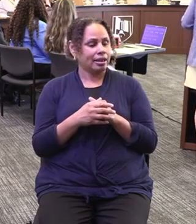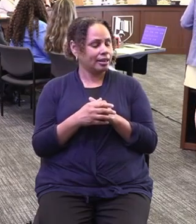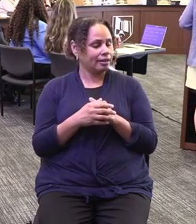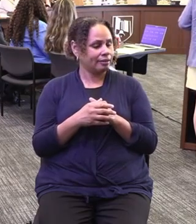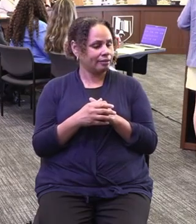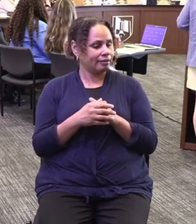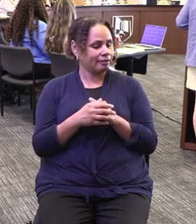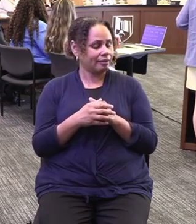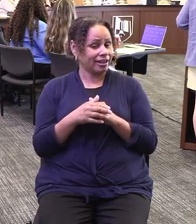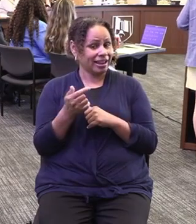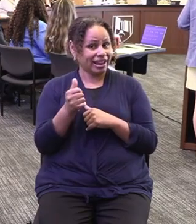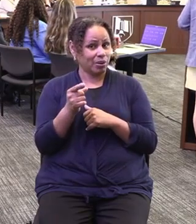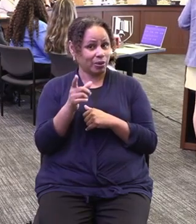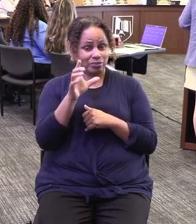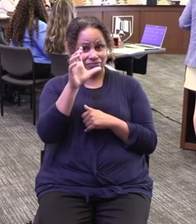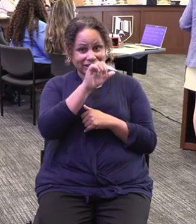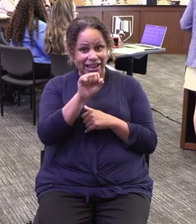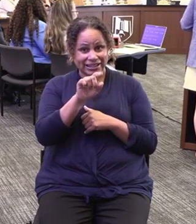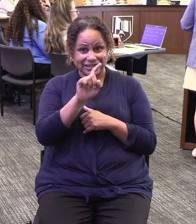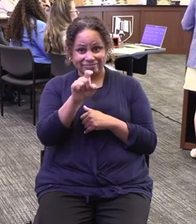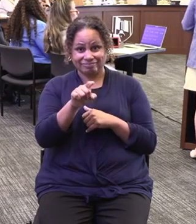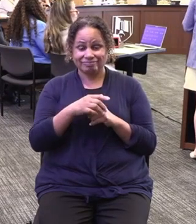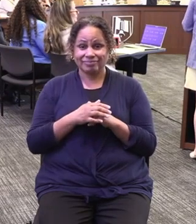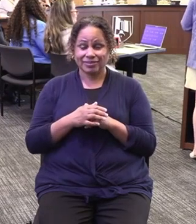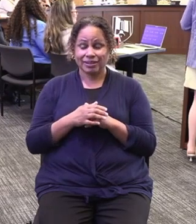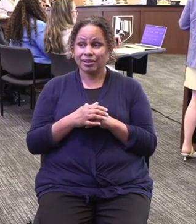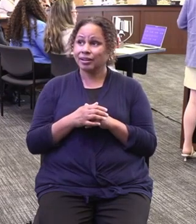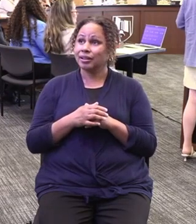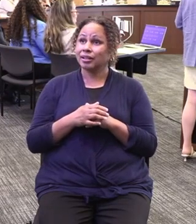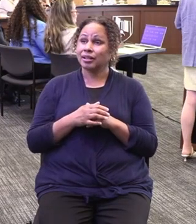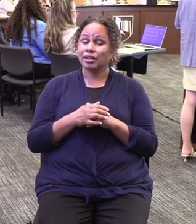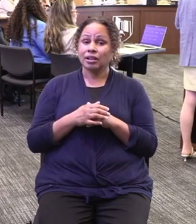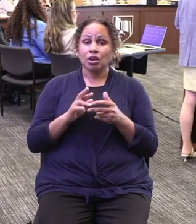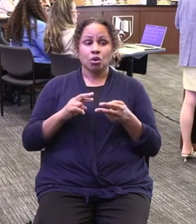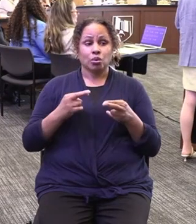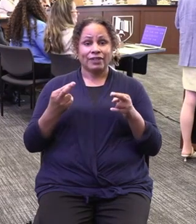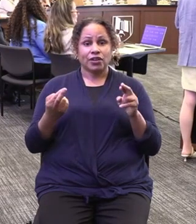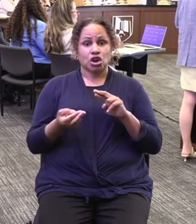Anyone want to take a guess? No? Anyone else?